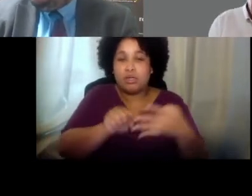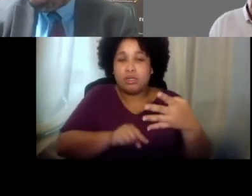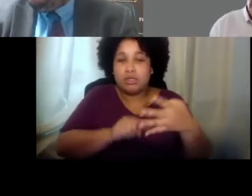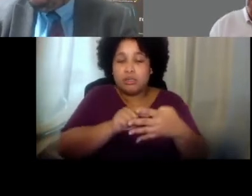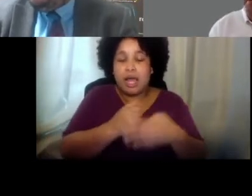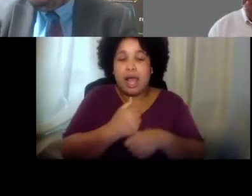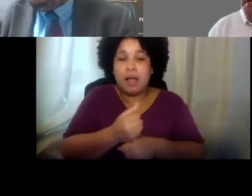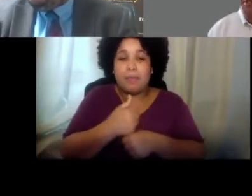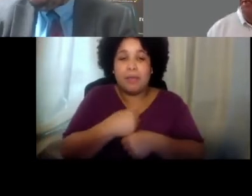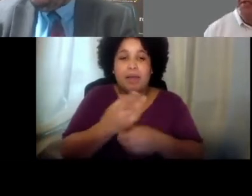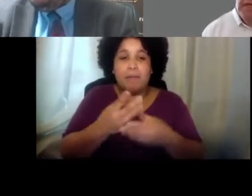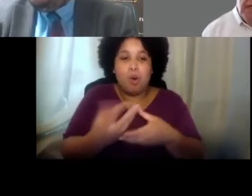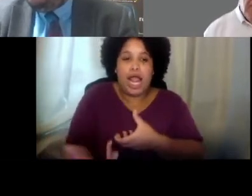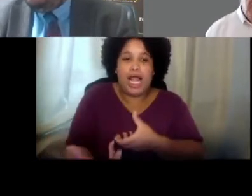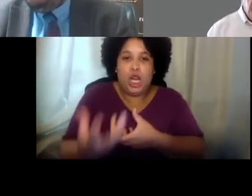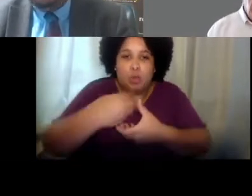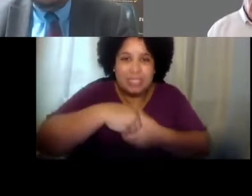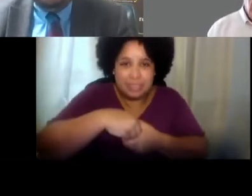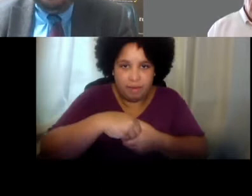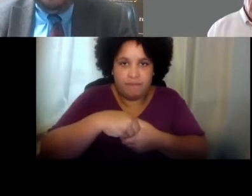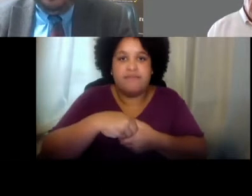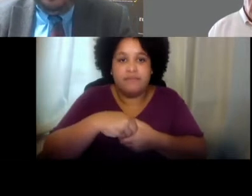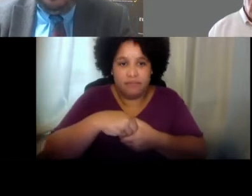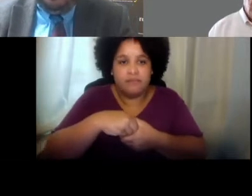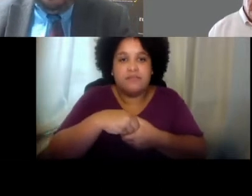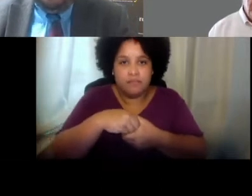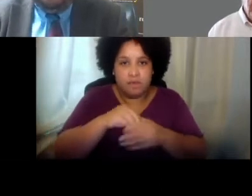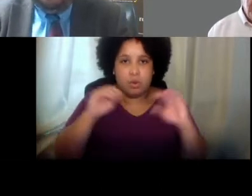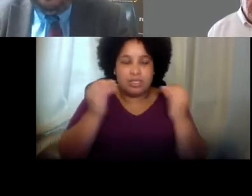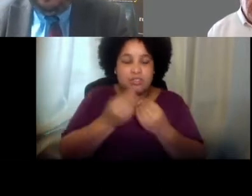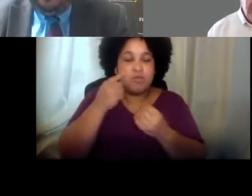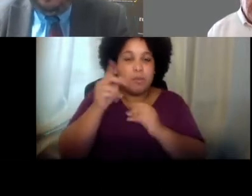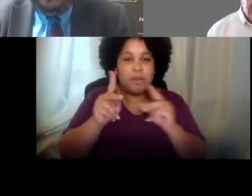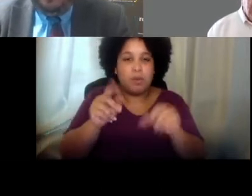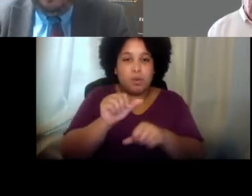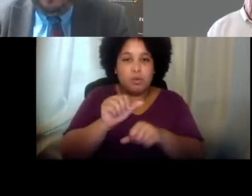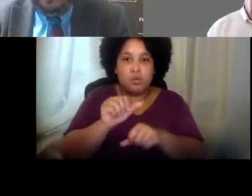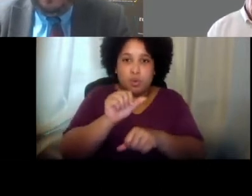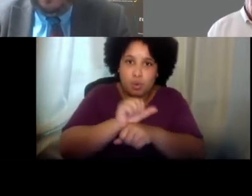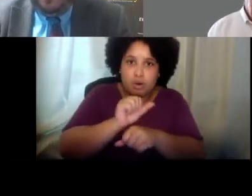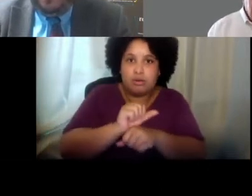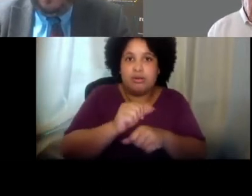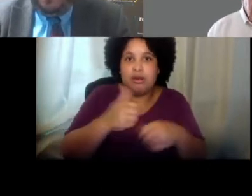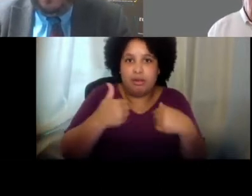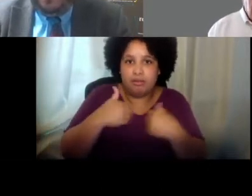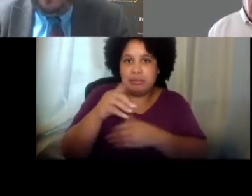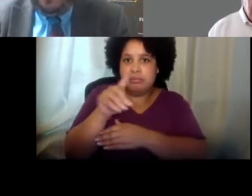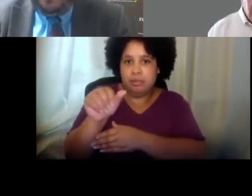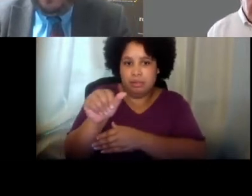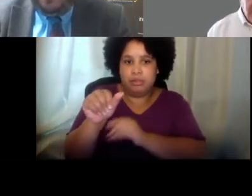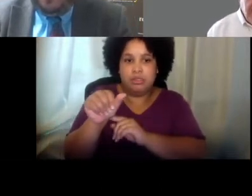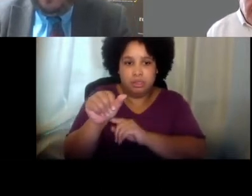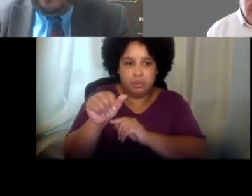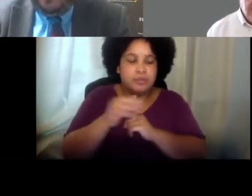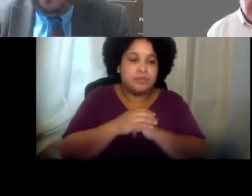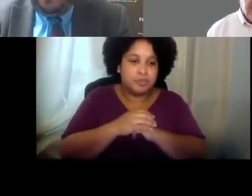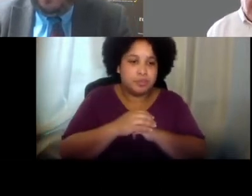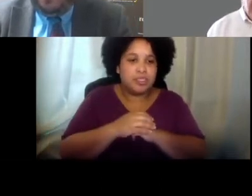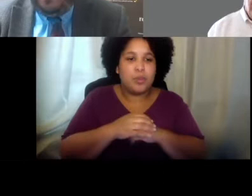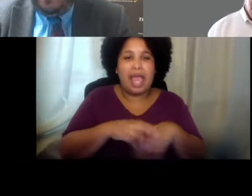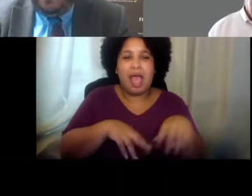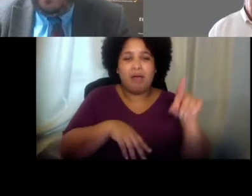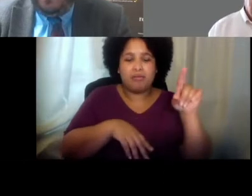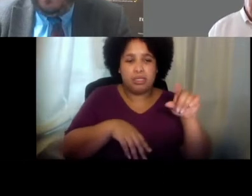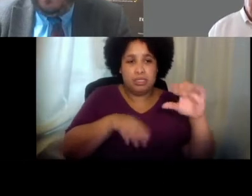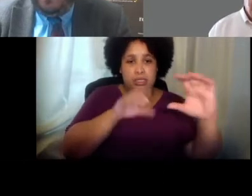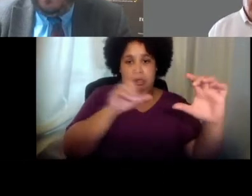inclusive organization for work for people with disabilities. And under there are definitions.